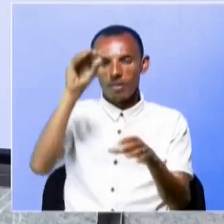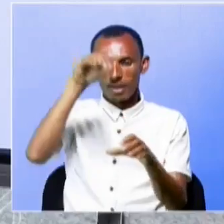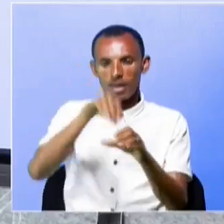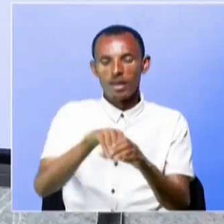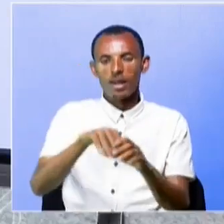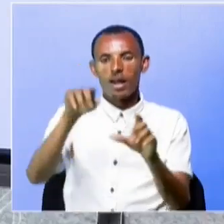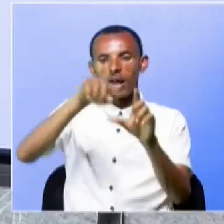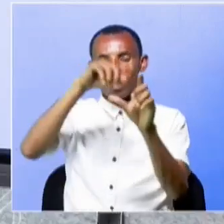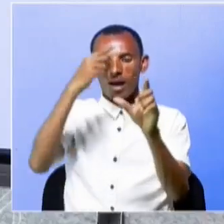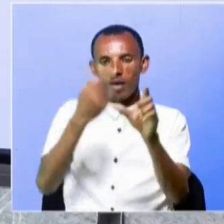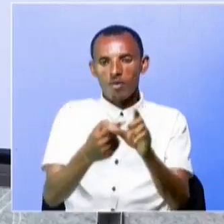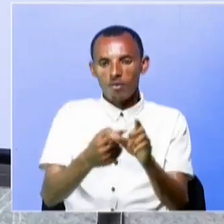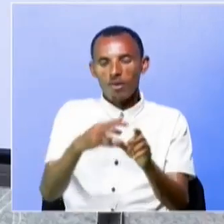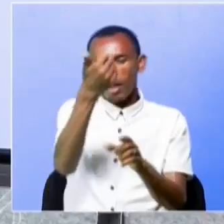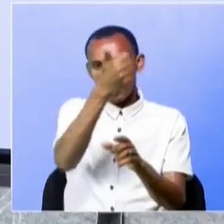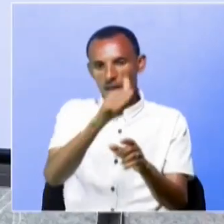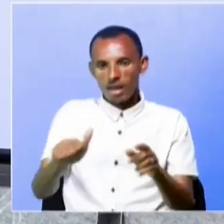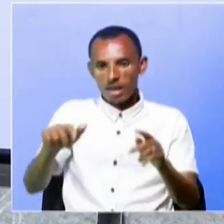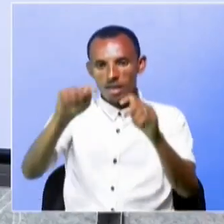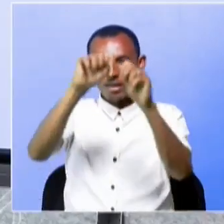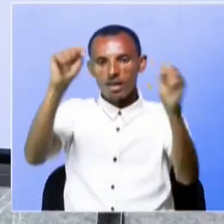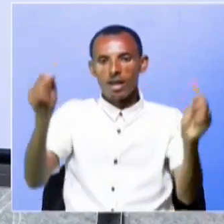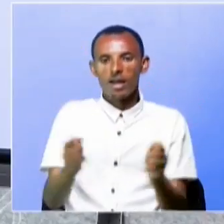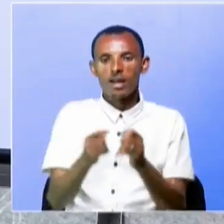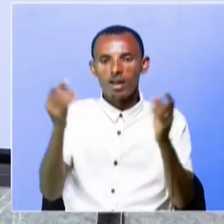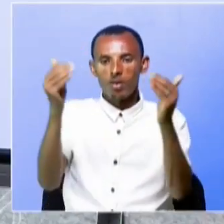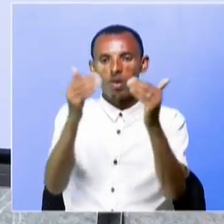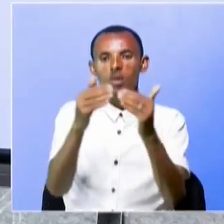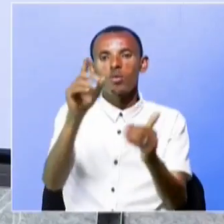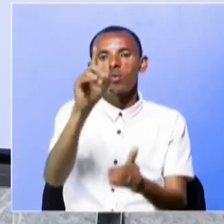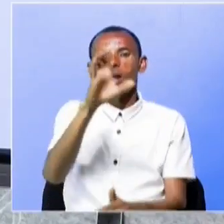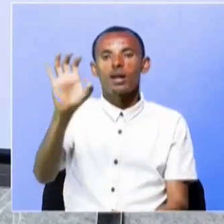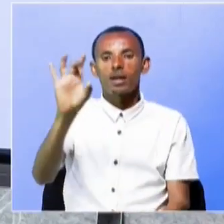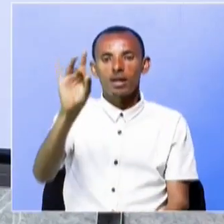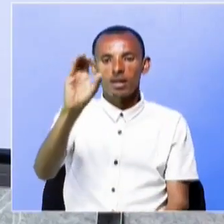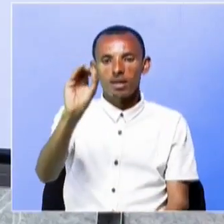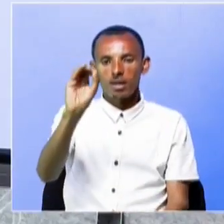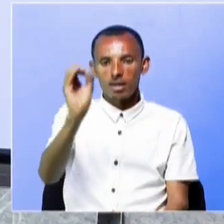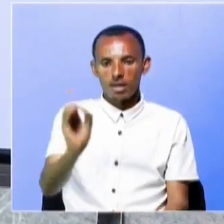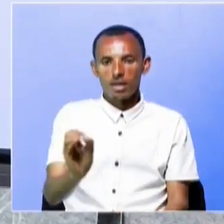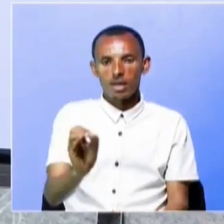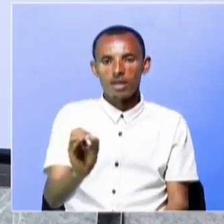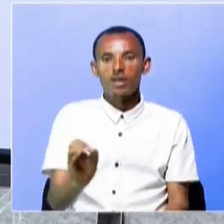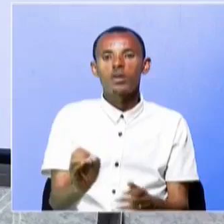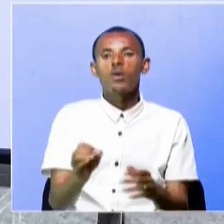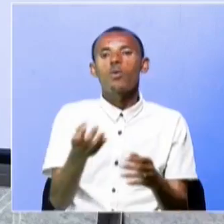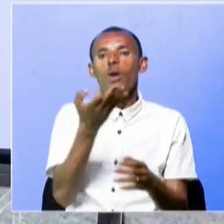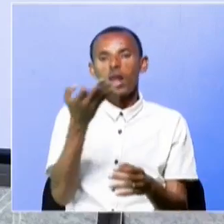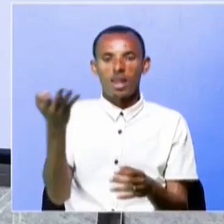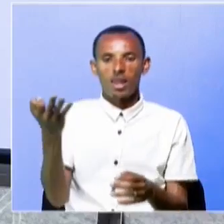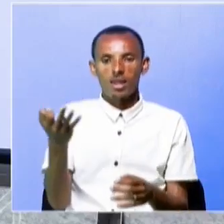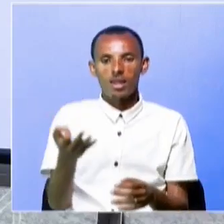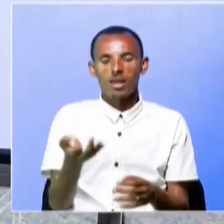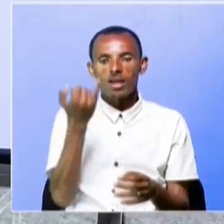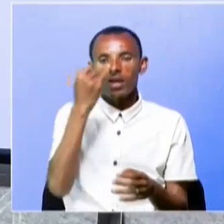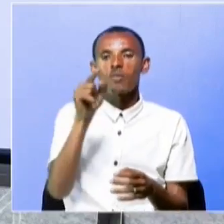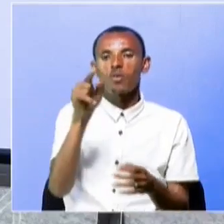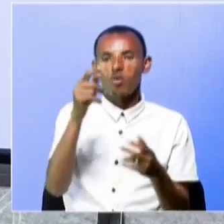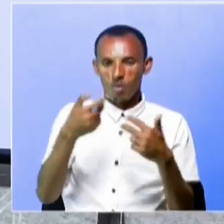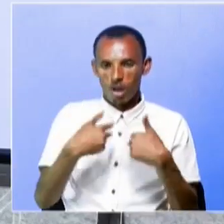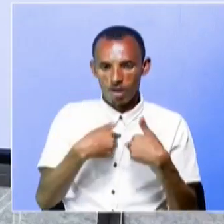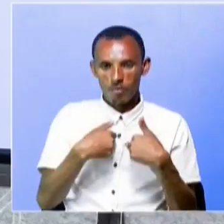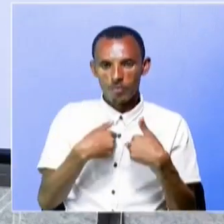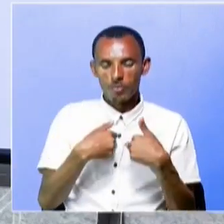interior angles of any triangle is 180 degrees, right? Well, if you